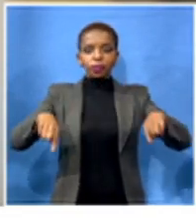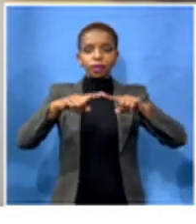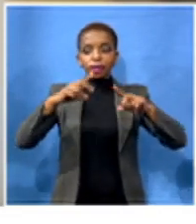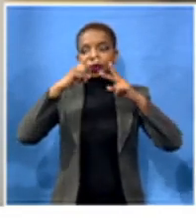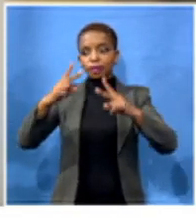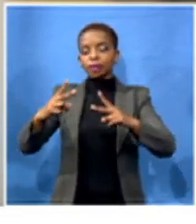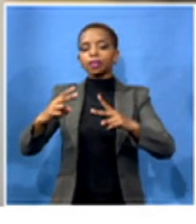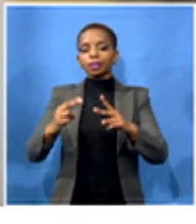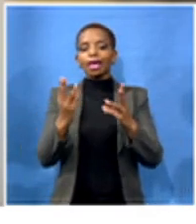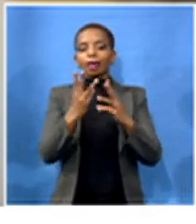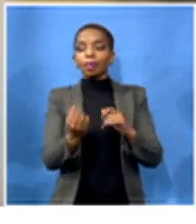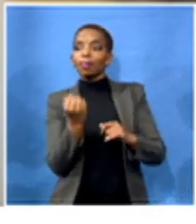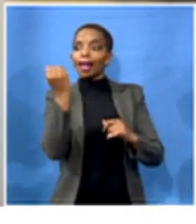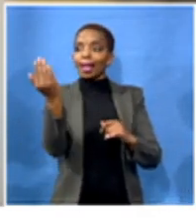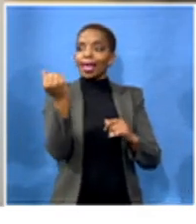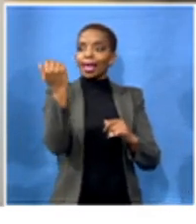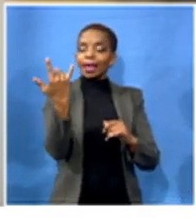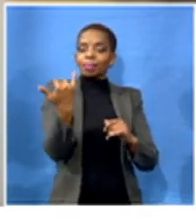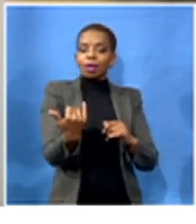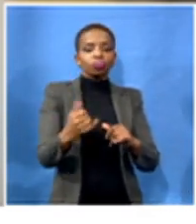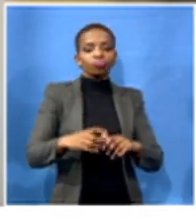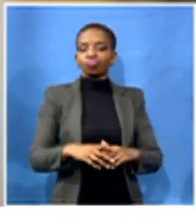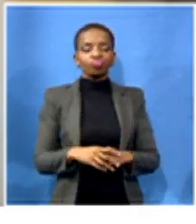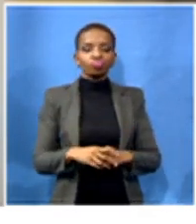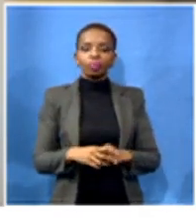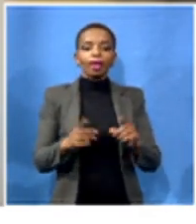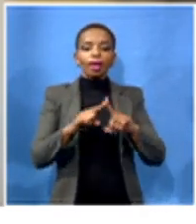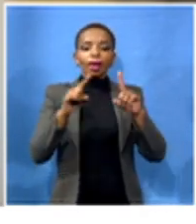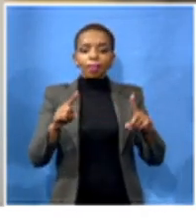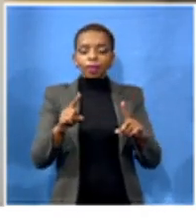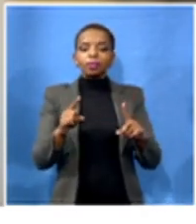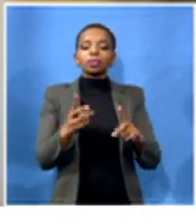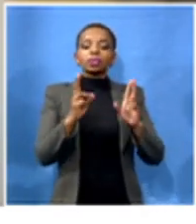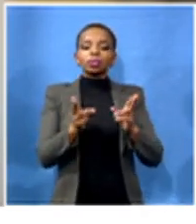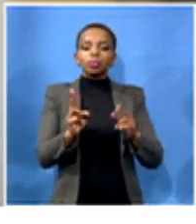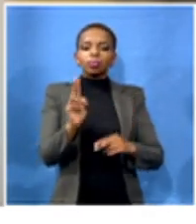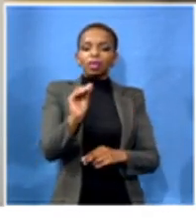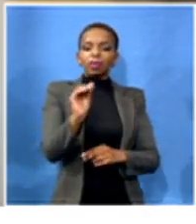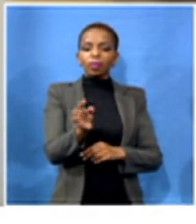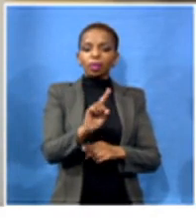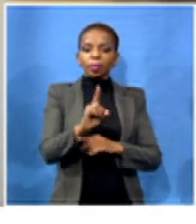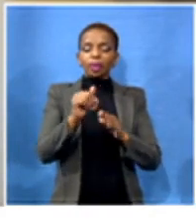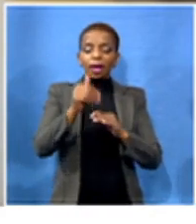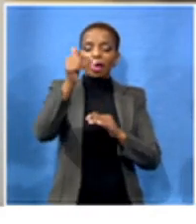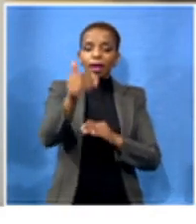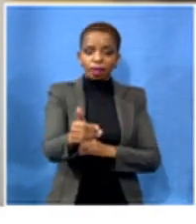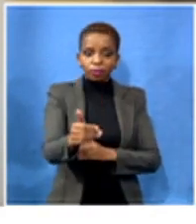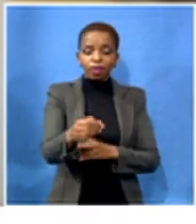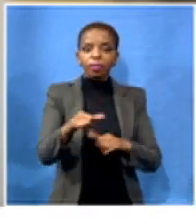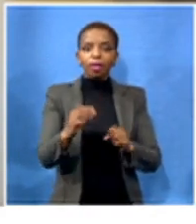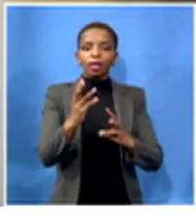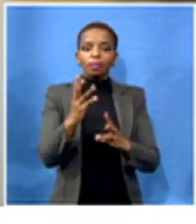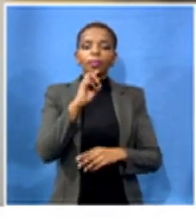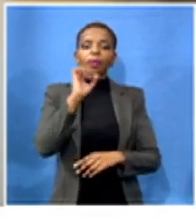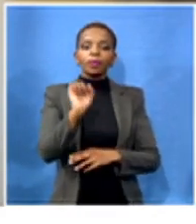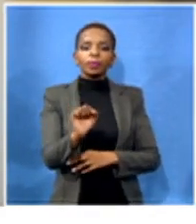of the claims. But however, there's usually some sort of a rebound phenomenon afterwards. And a perfect example is